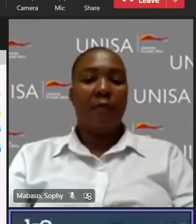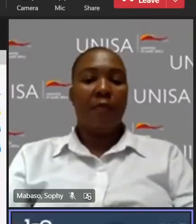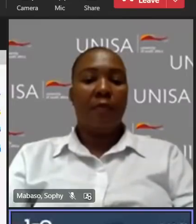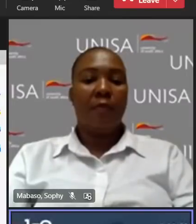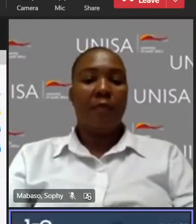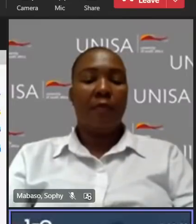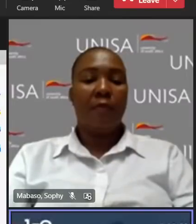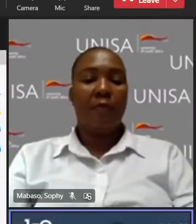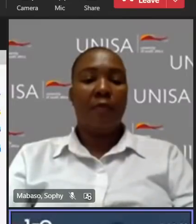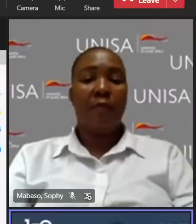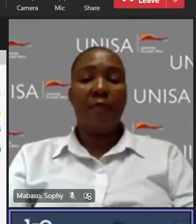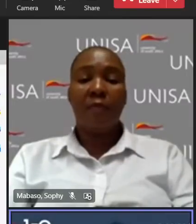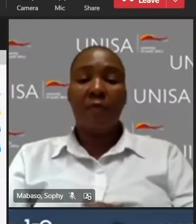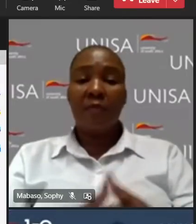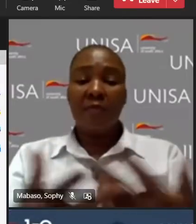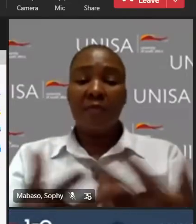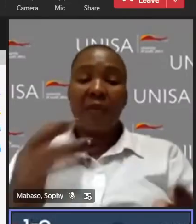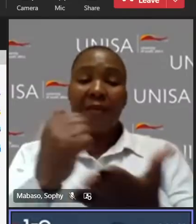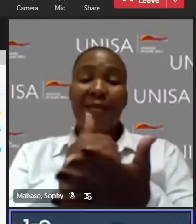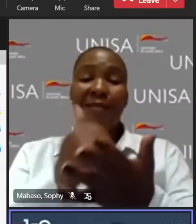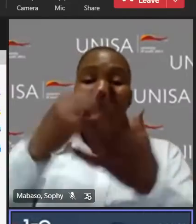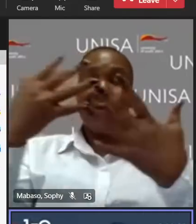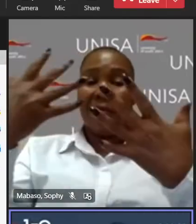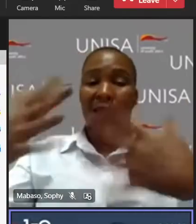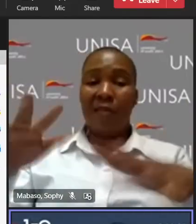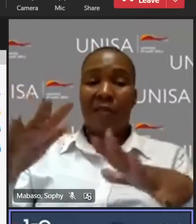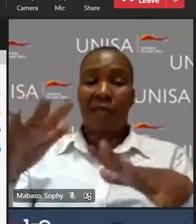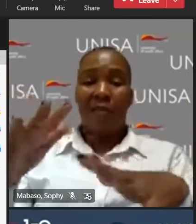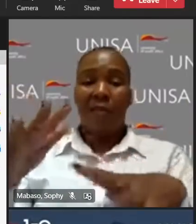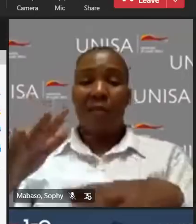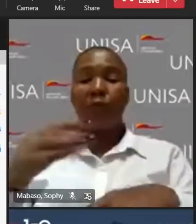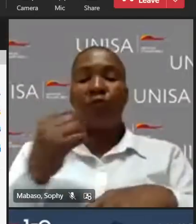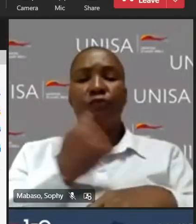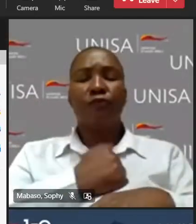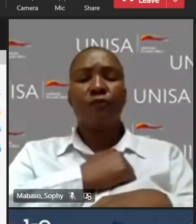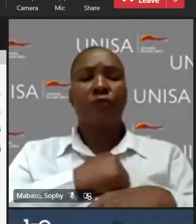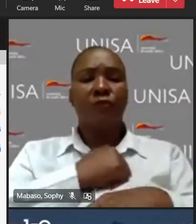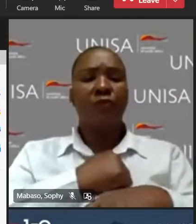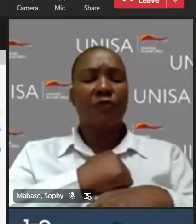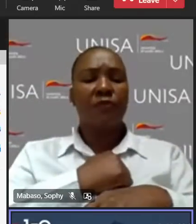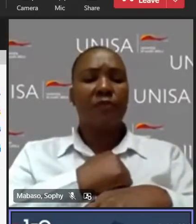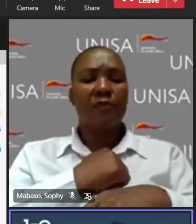If you have registered and you see, oh my goodness,